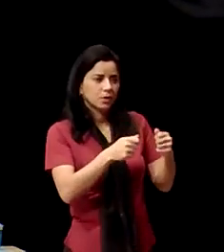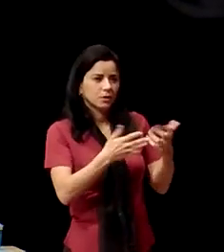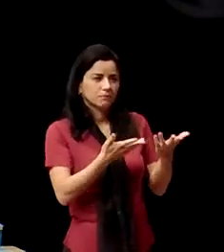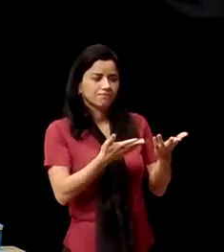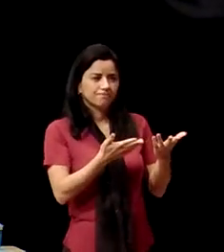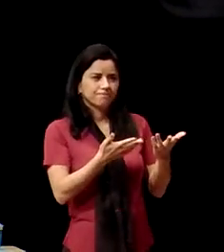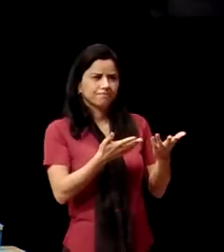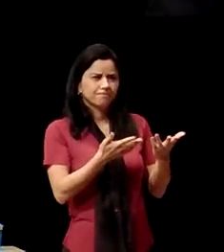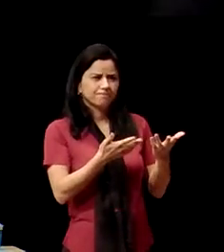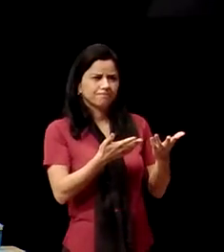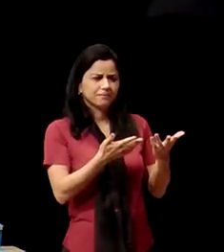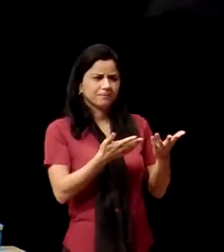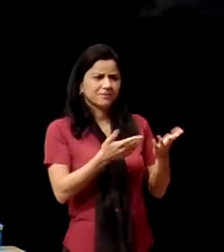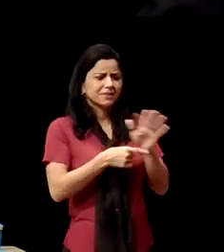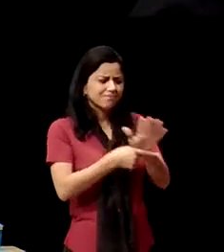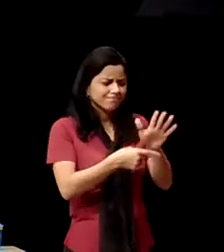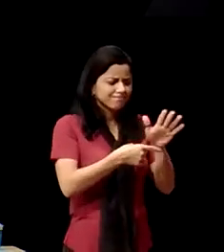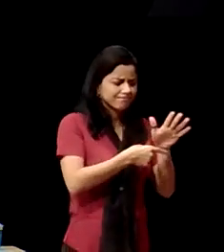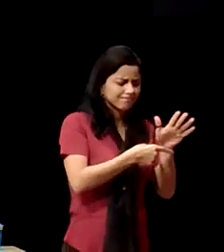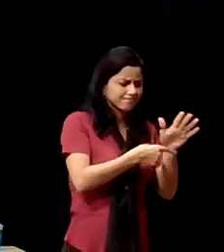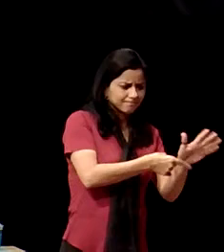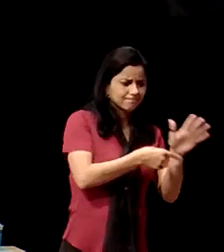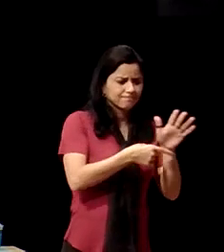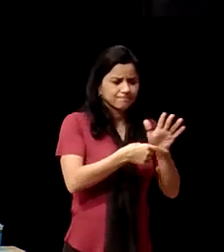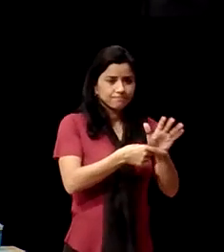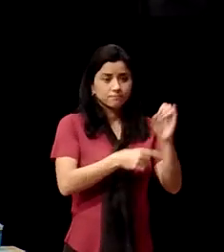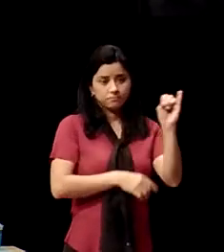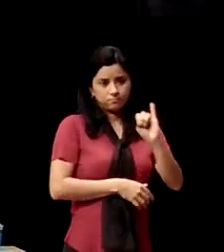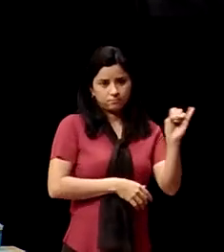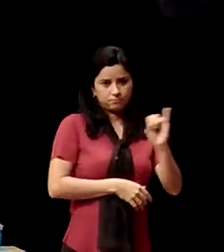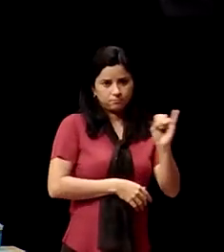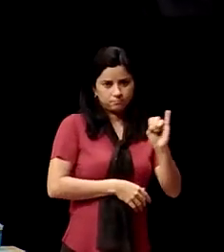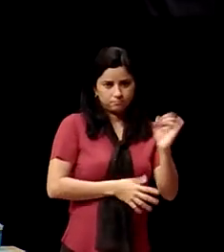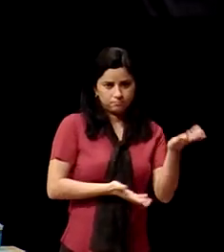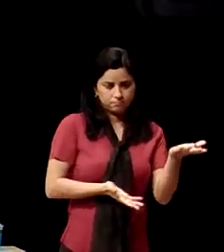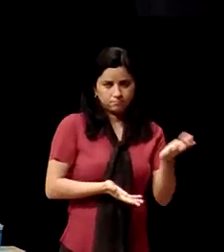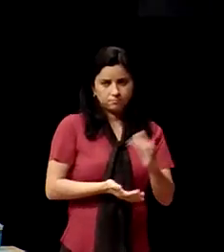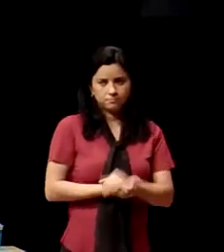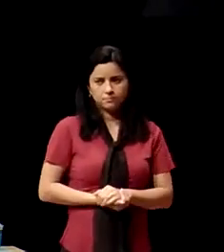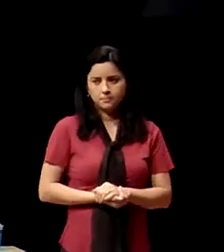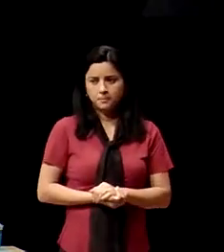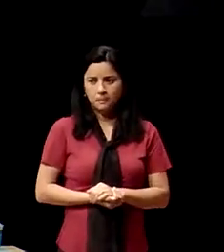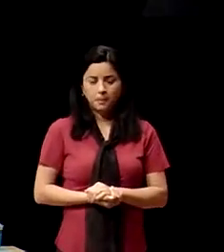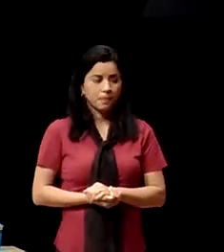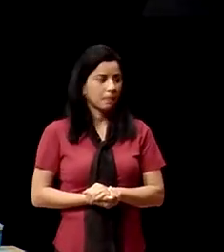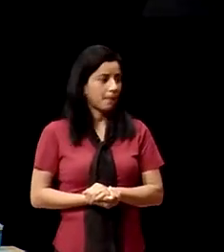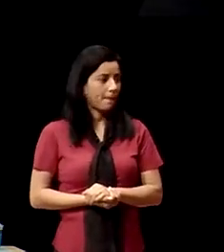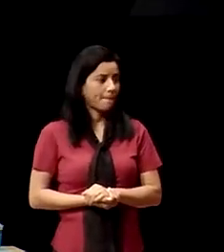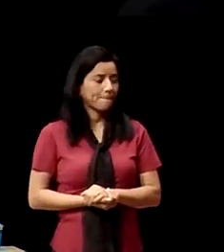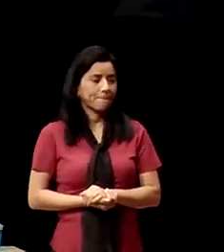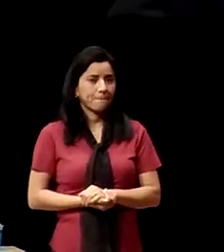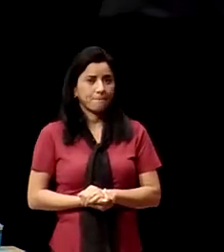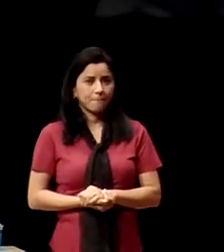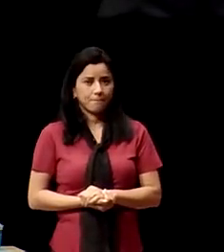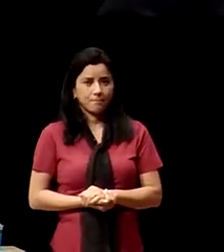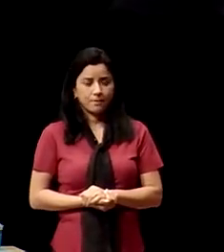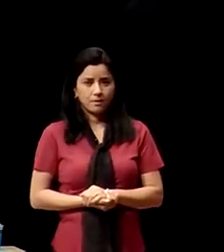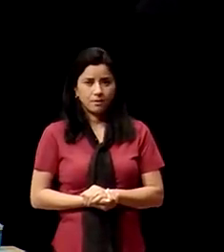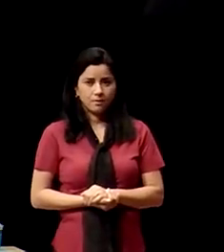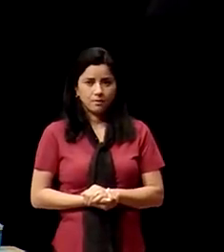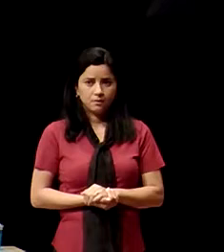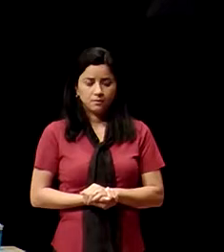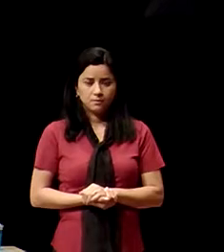deste colaboração internacional. Then, some